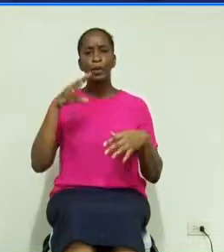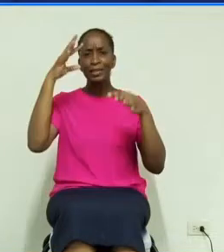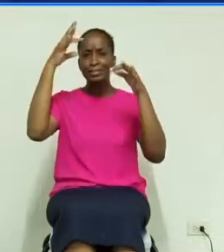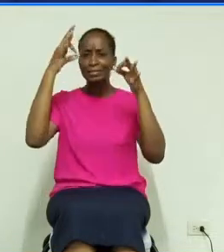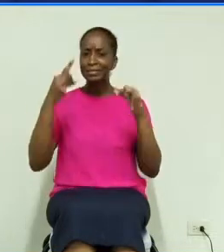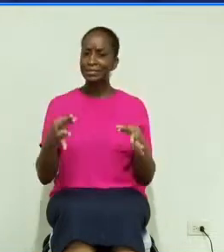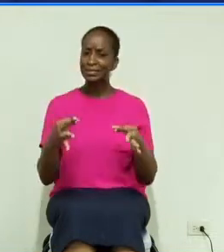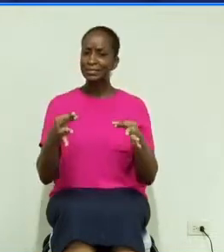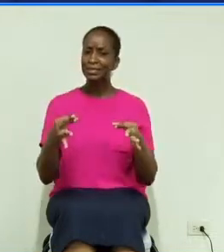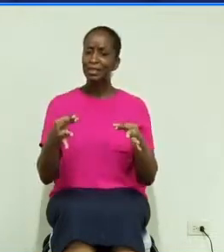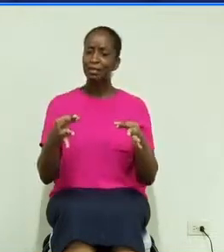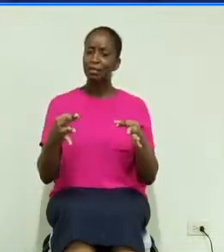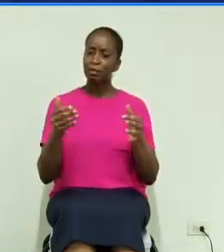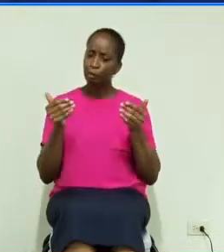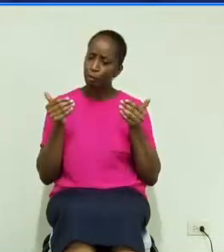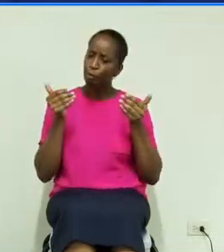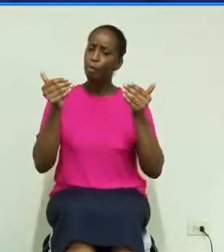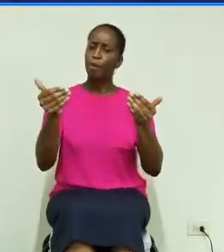to